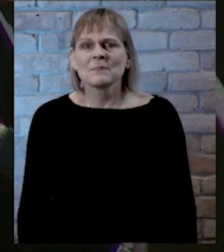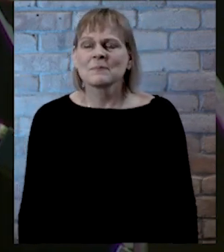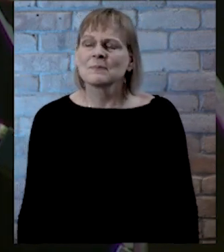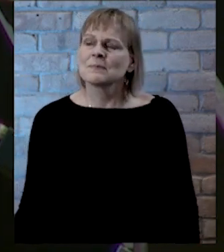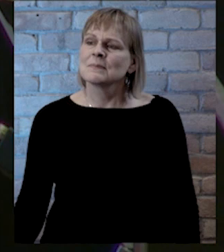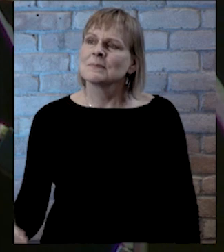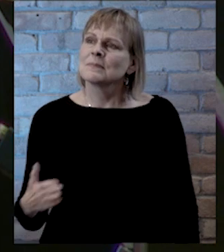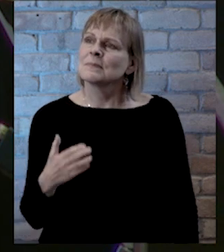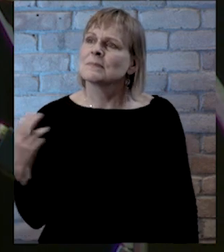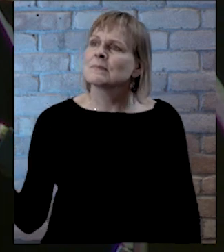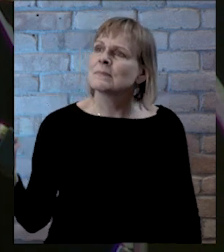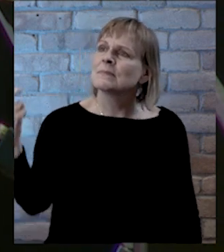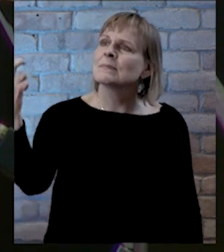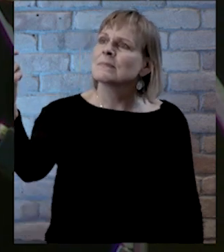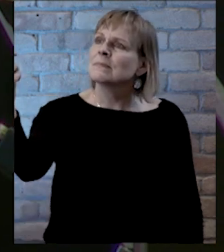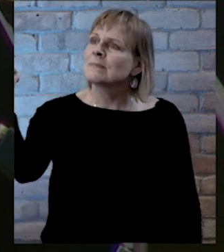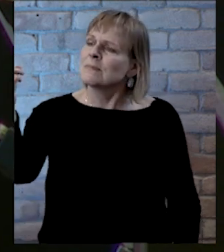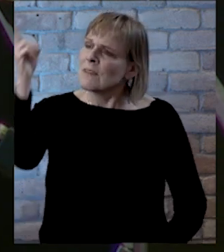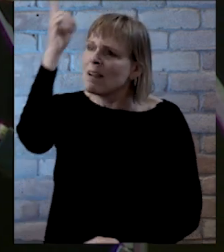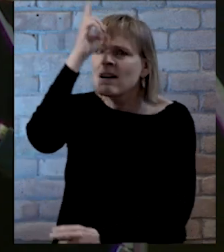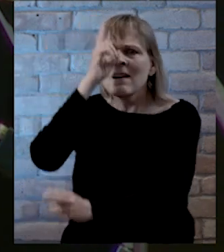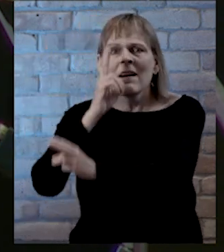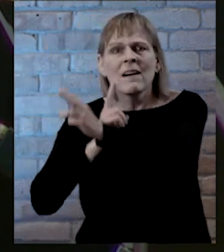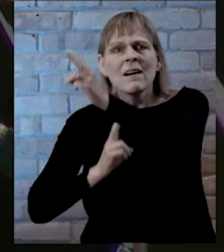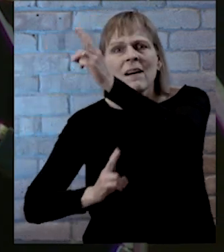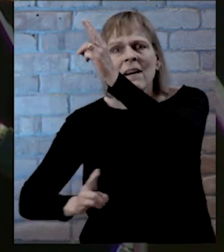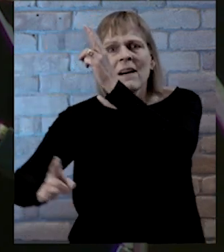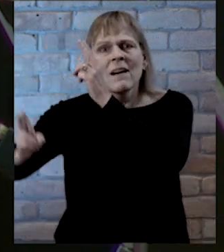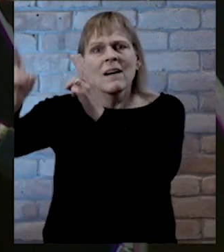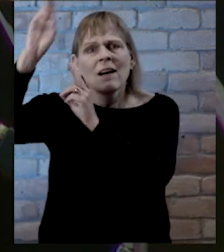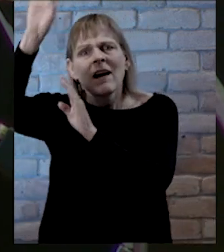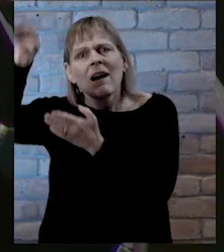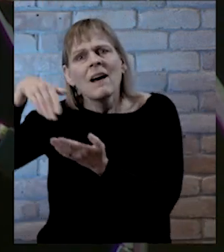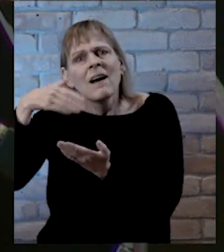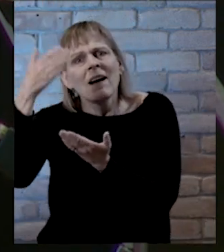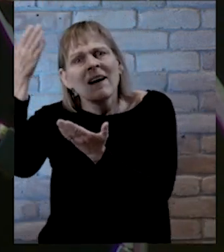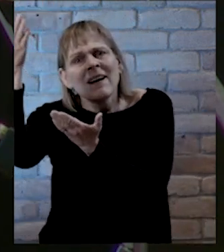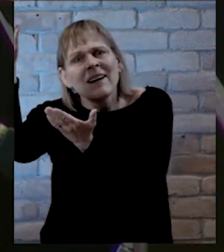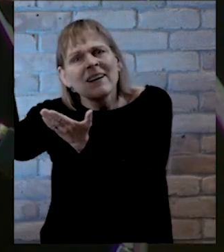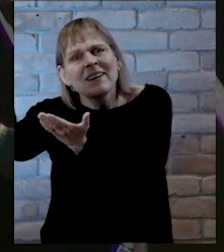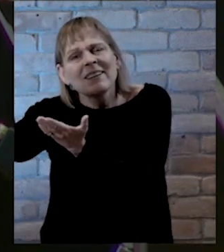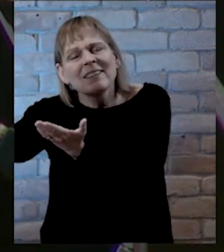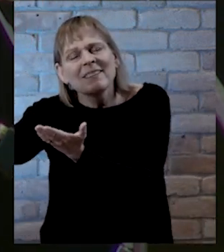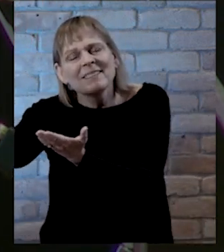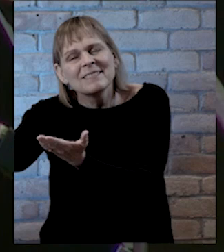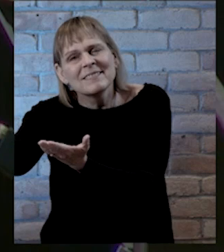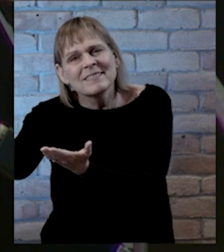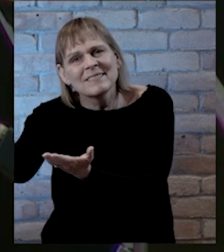Every trophy will be lifted.